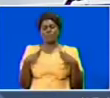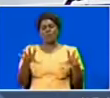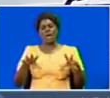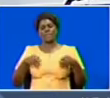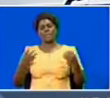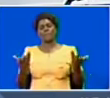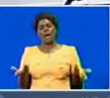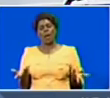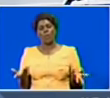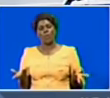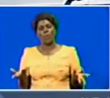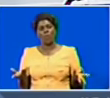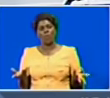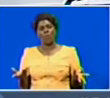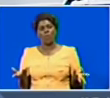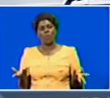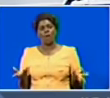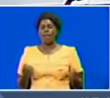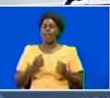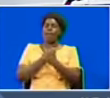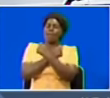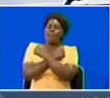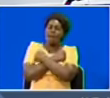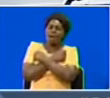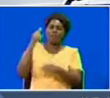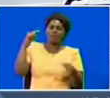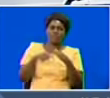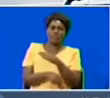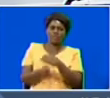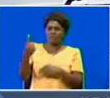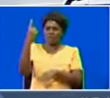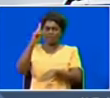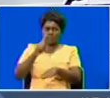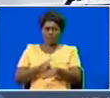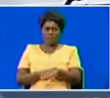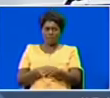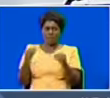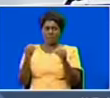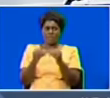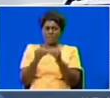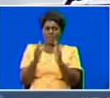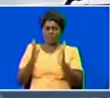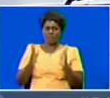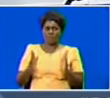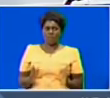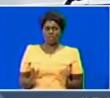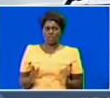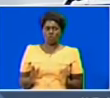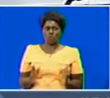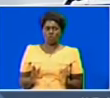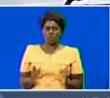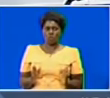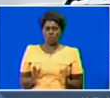What has the reception on the ground been for you like? So much love. Some mm-hmm. people are going to vote for me because for the first time in their life, they're meeting someone who's running for office. I met a lady who voted for the first